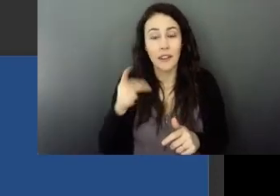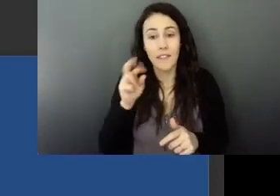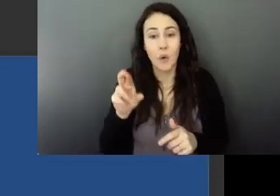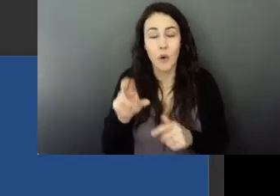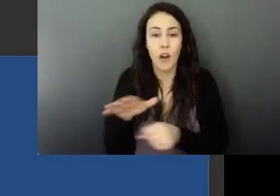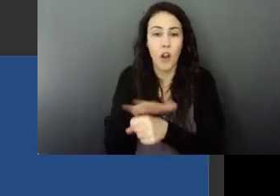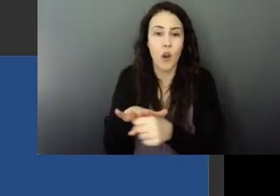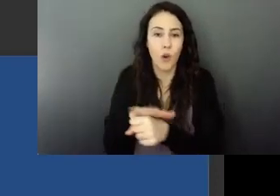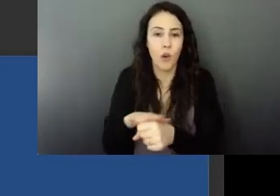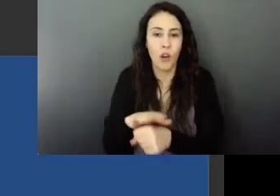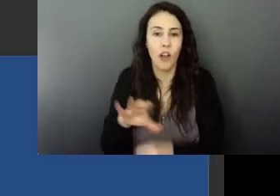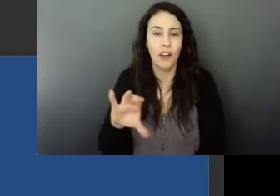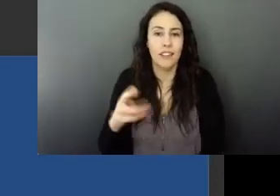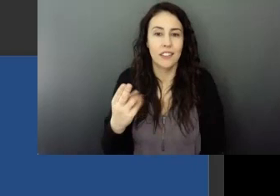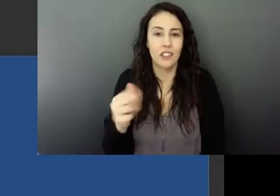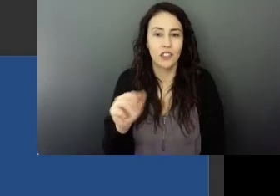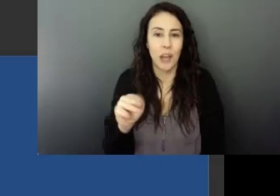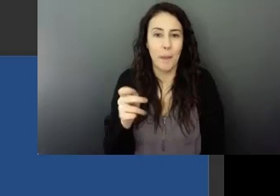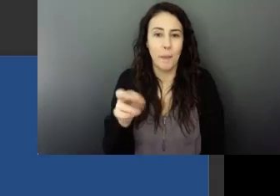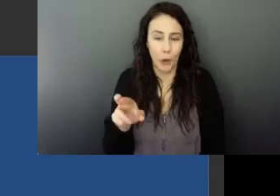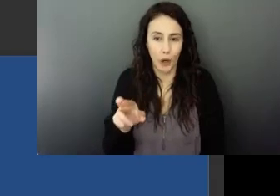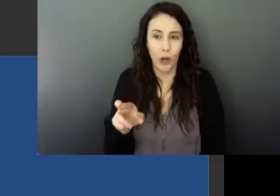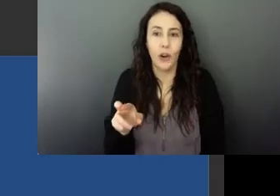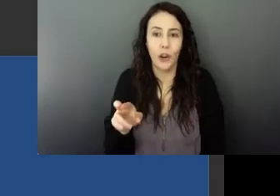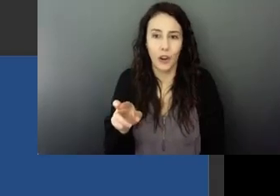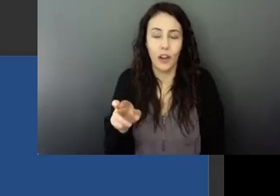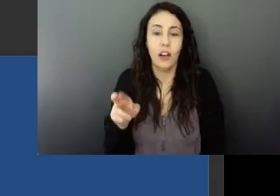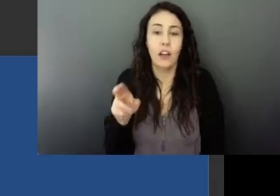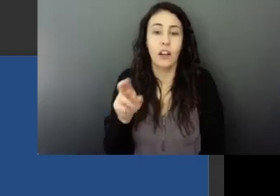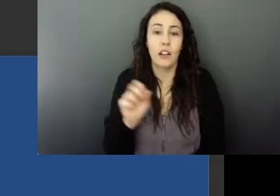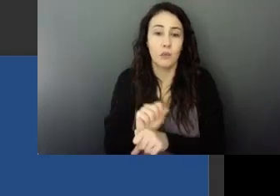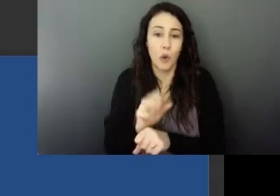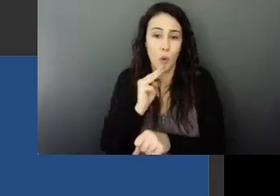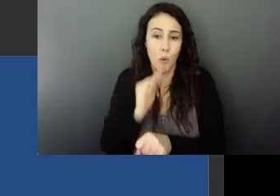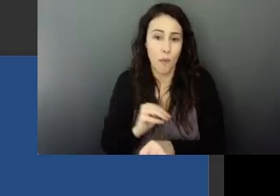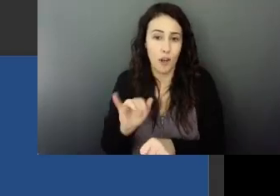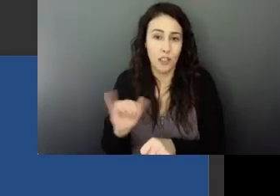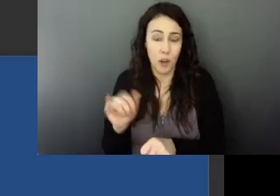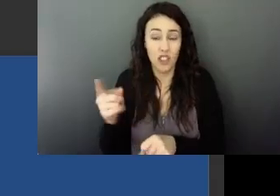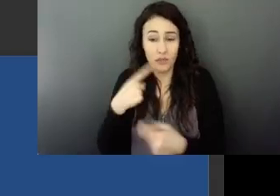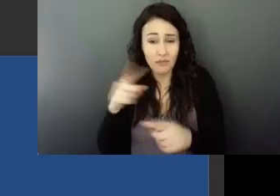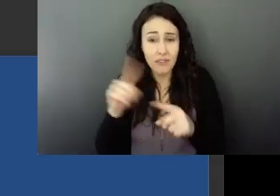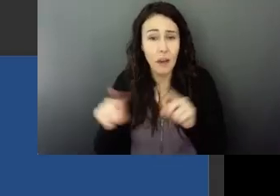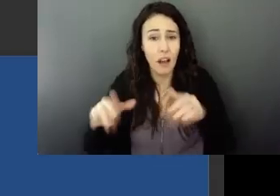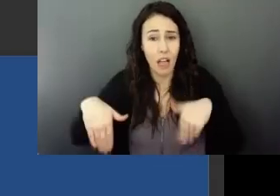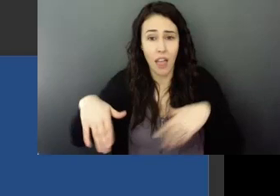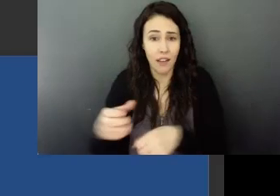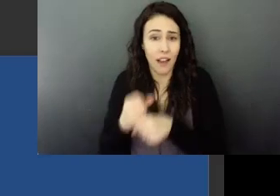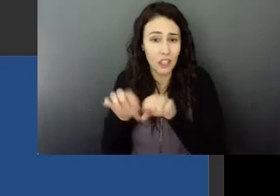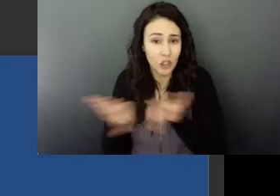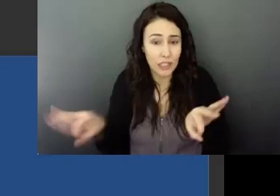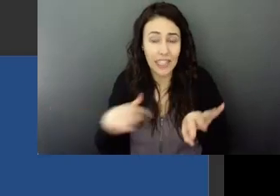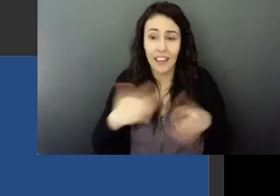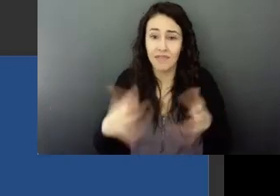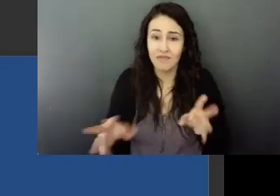just had become really successful, but she had not gotten her degree. And I got to meet with her in person, and we had lunch, and she talked about